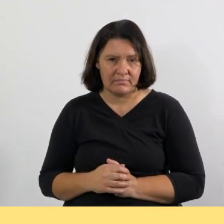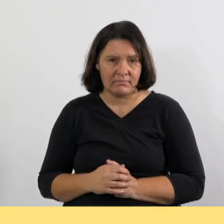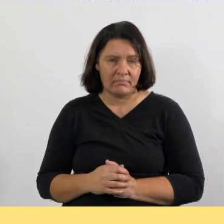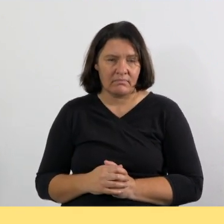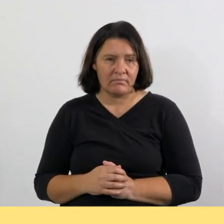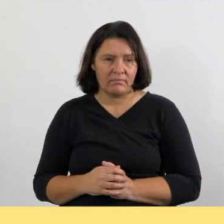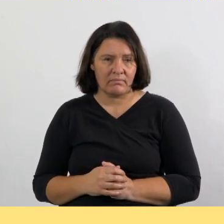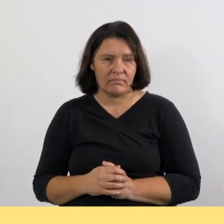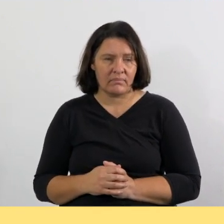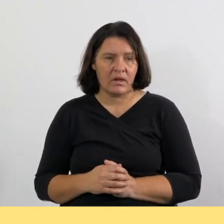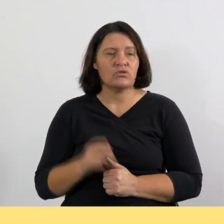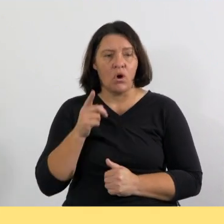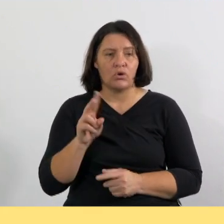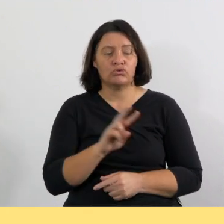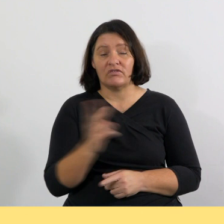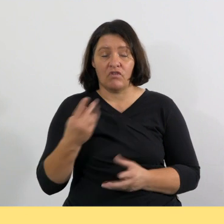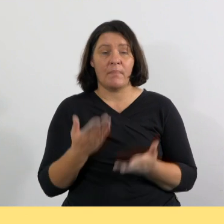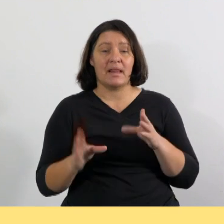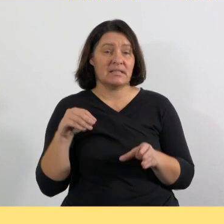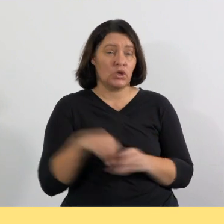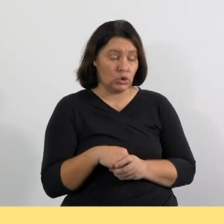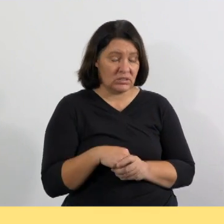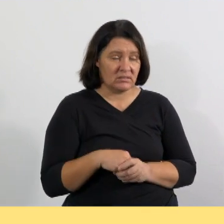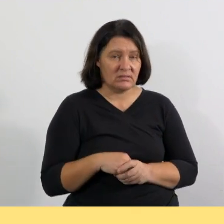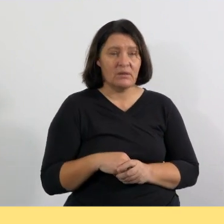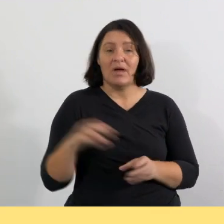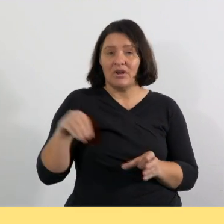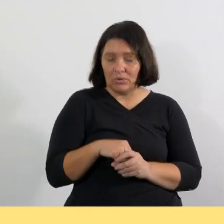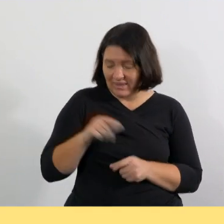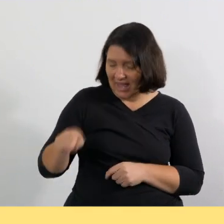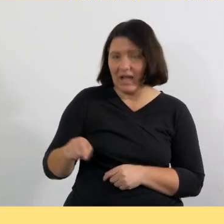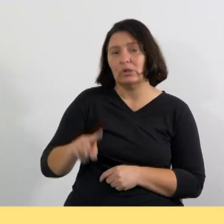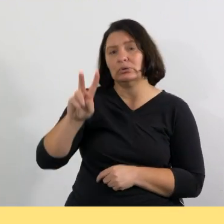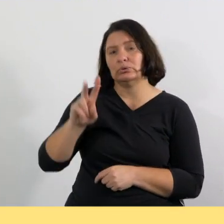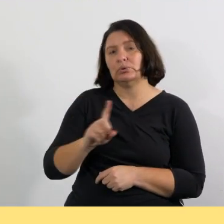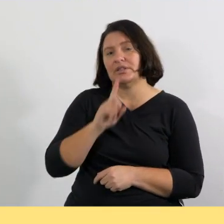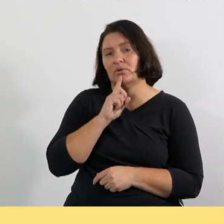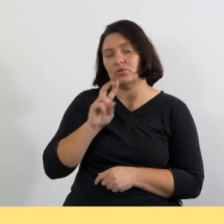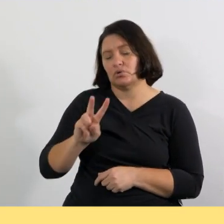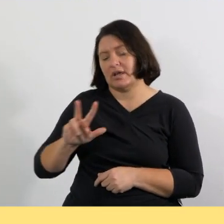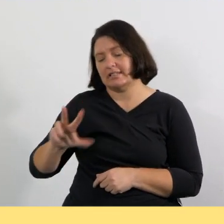2,280. In which amount quoted above is the transfer of this balance included? It will be